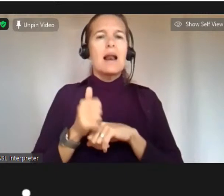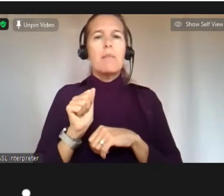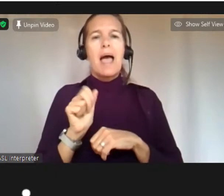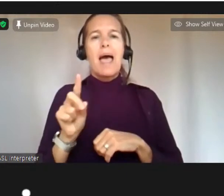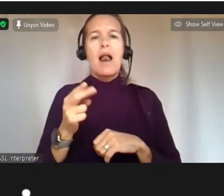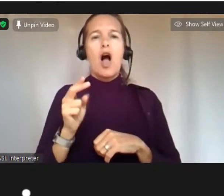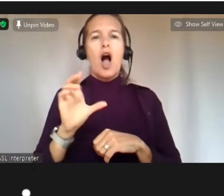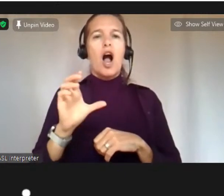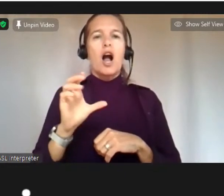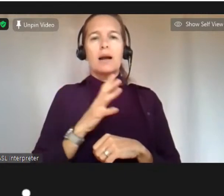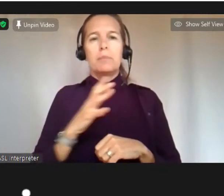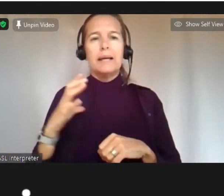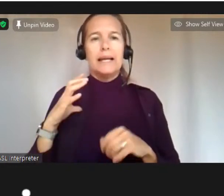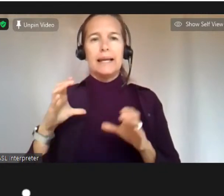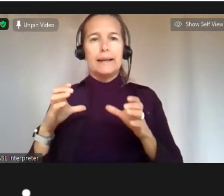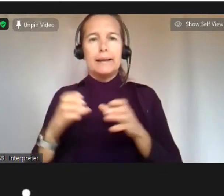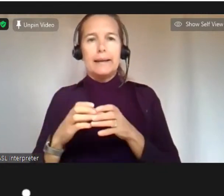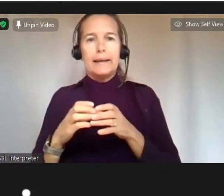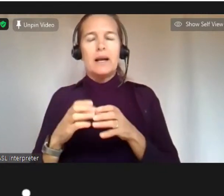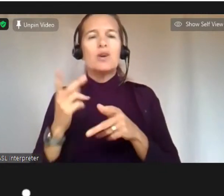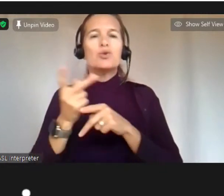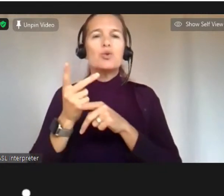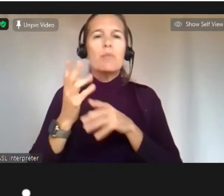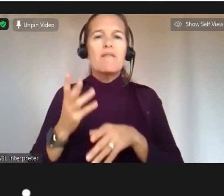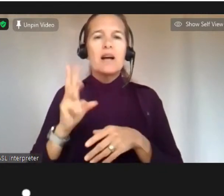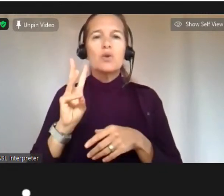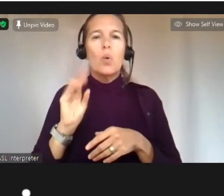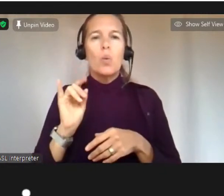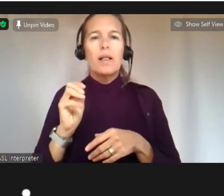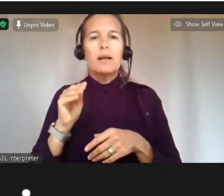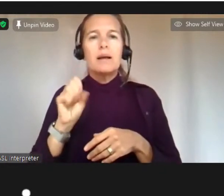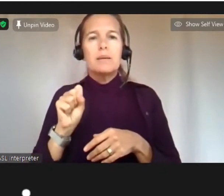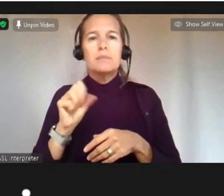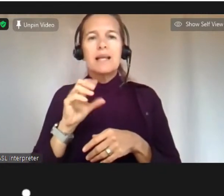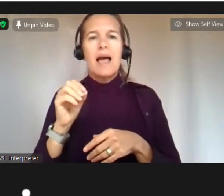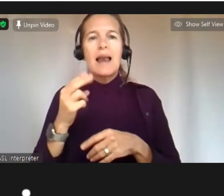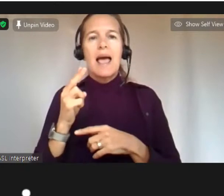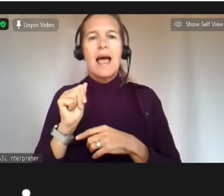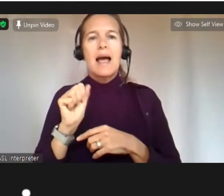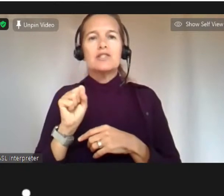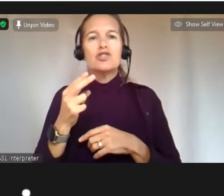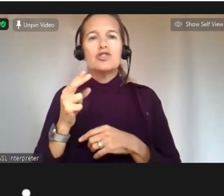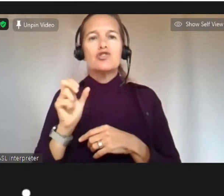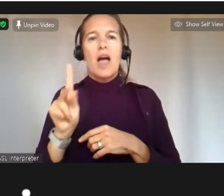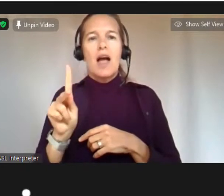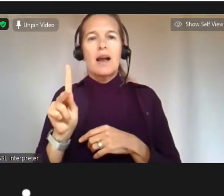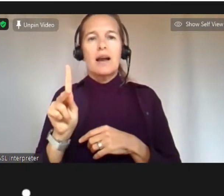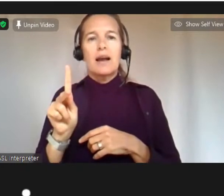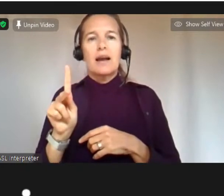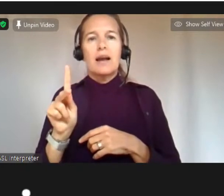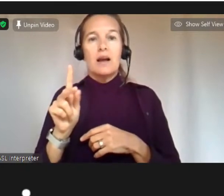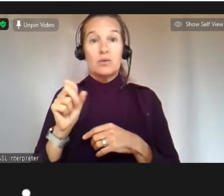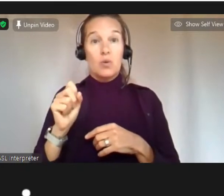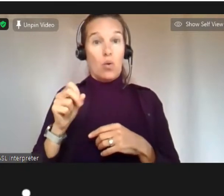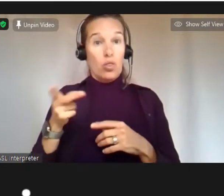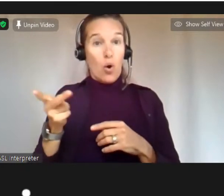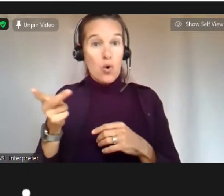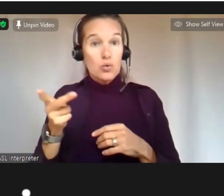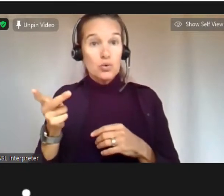committee of Supervisor Williams and Haschek. And the purpose of this was to work with